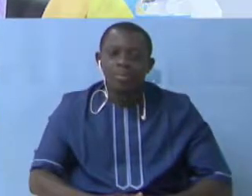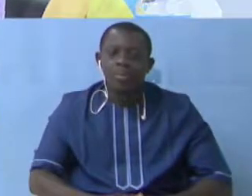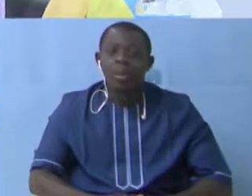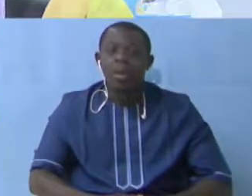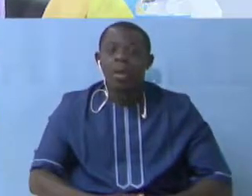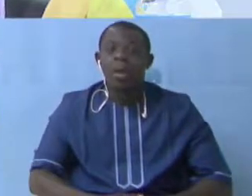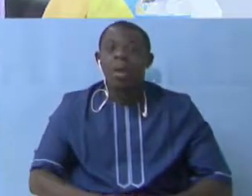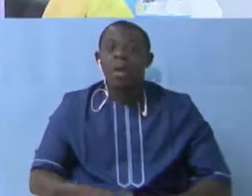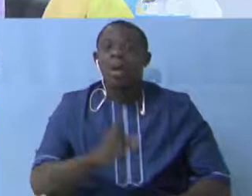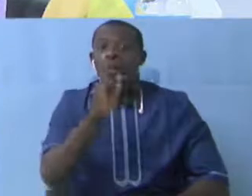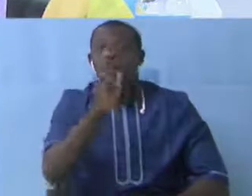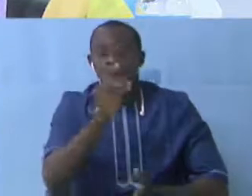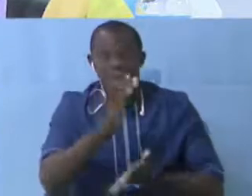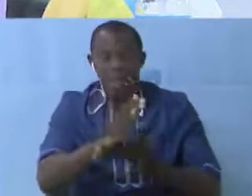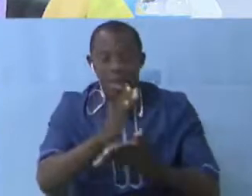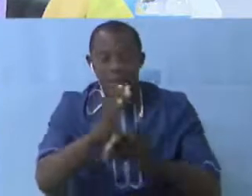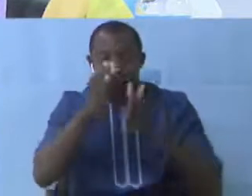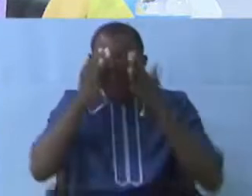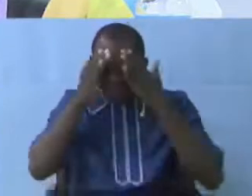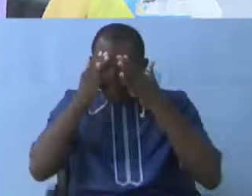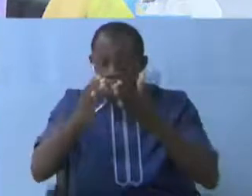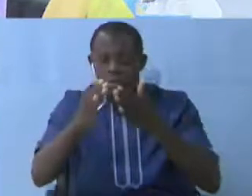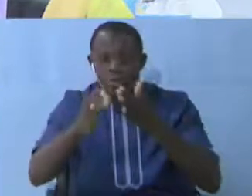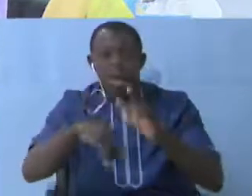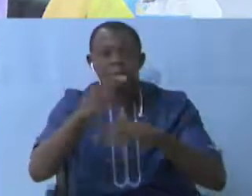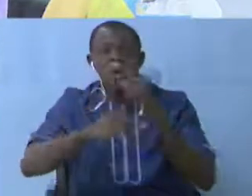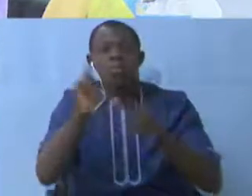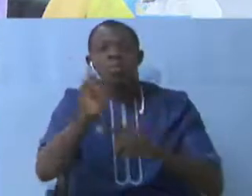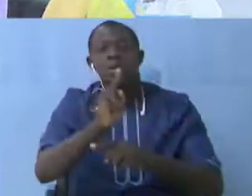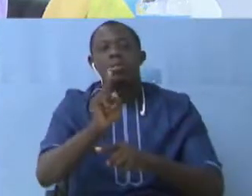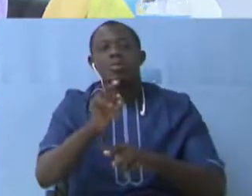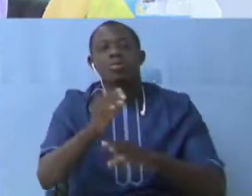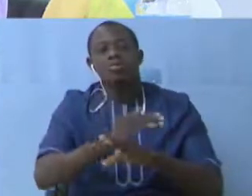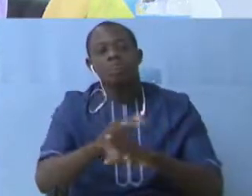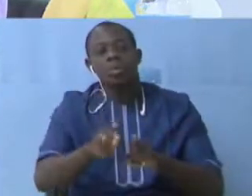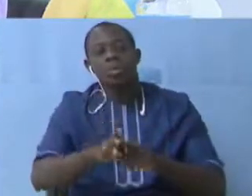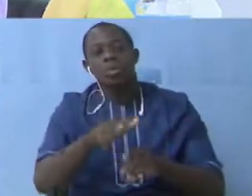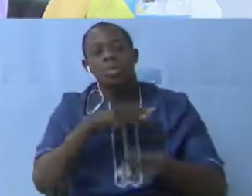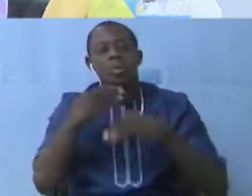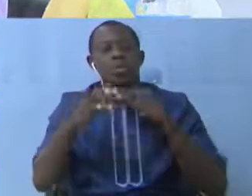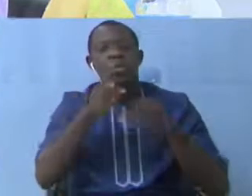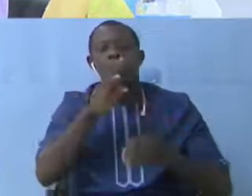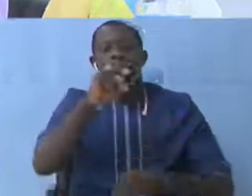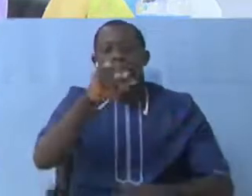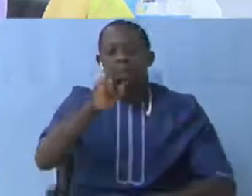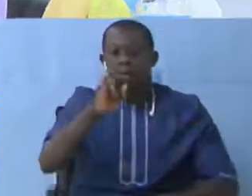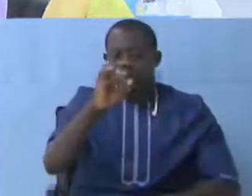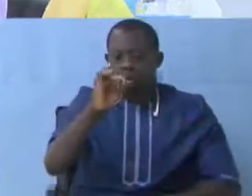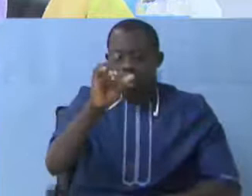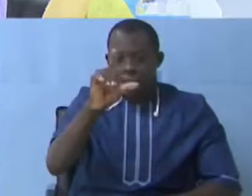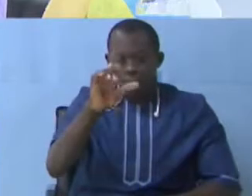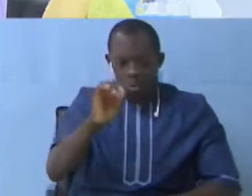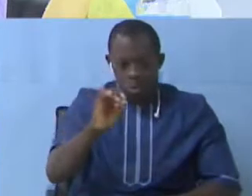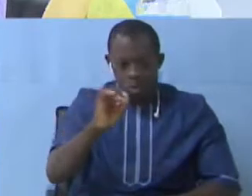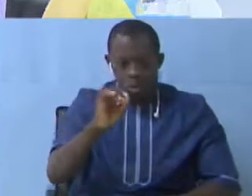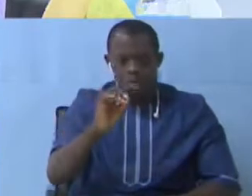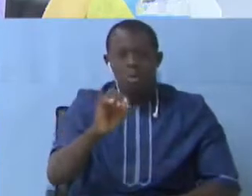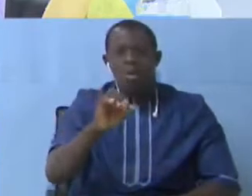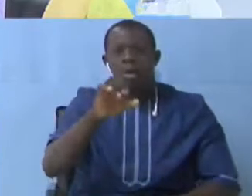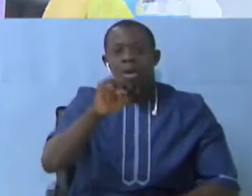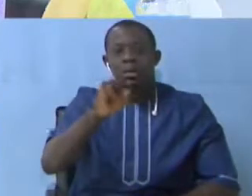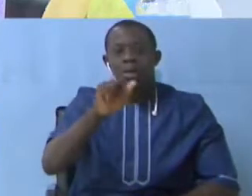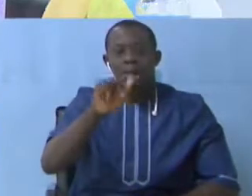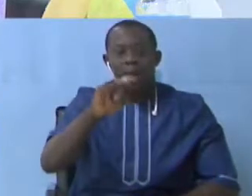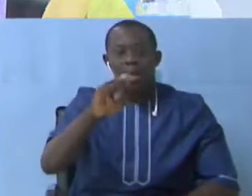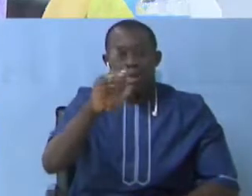focus was on the killing of Solo Sandeng and the imprisonment of opposition leaders. Waaye nag liñ ci